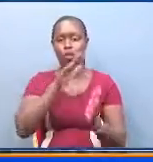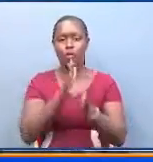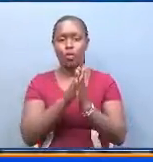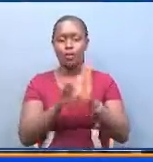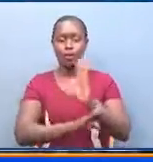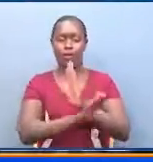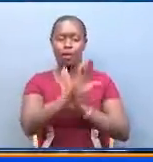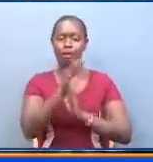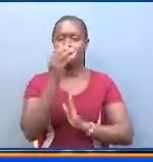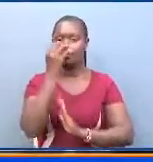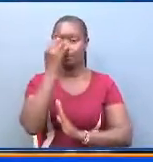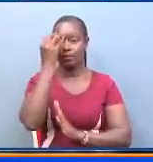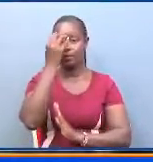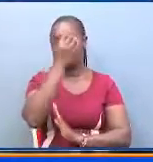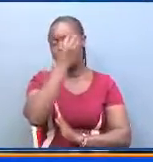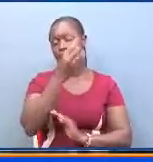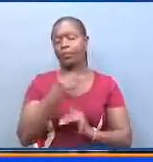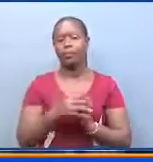running mate Martha Karua